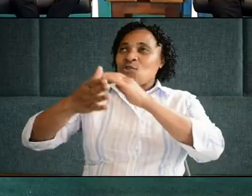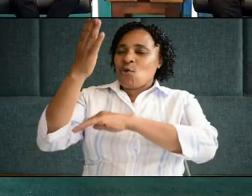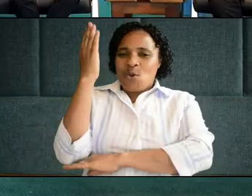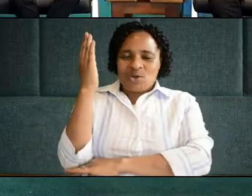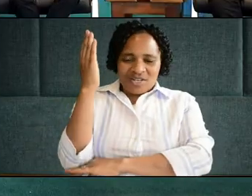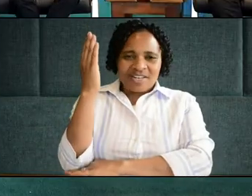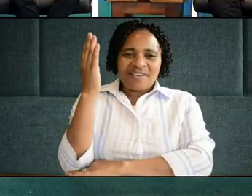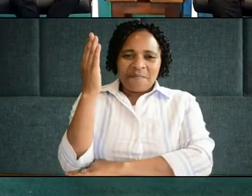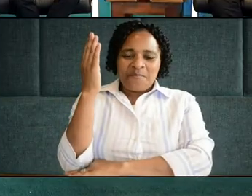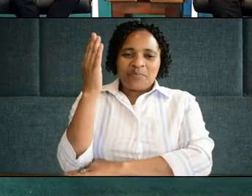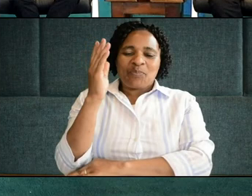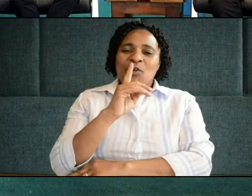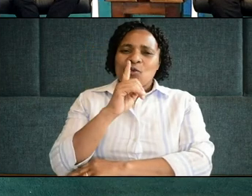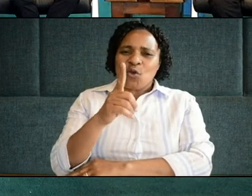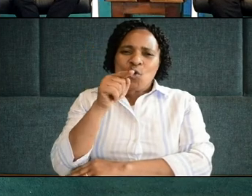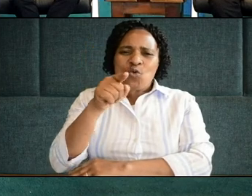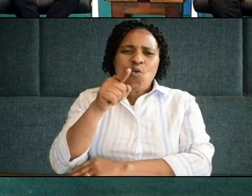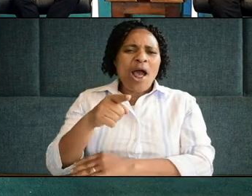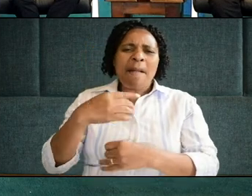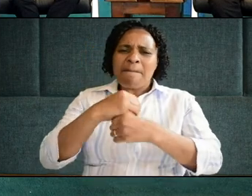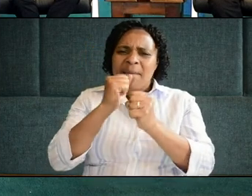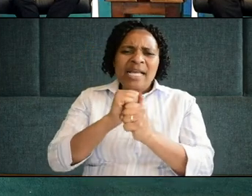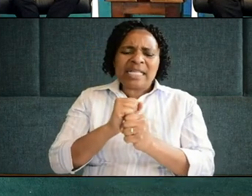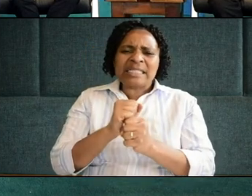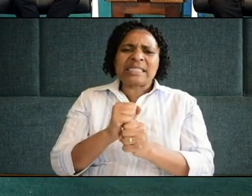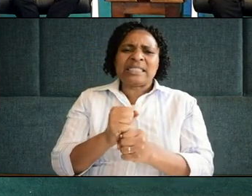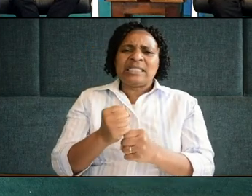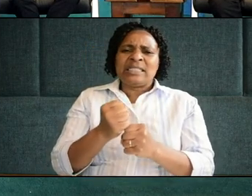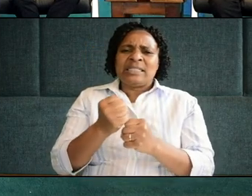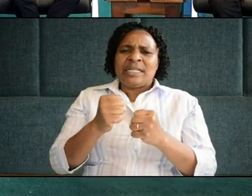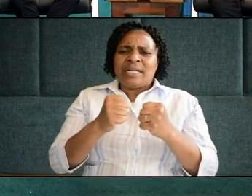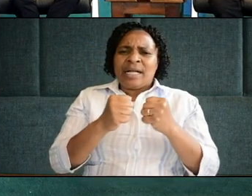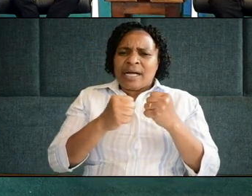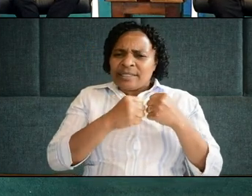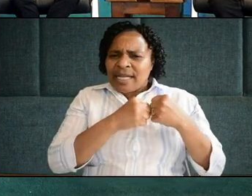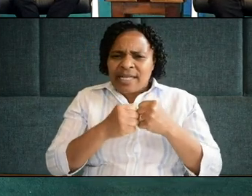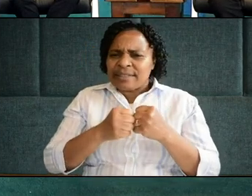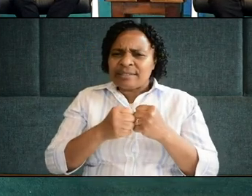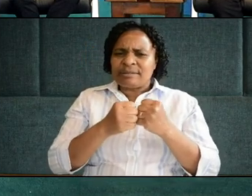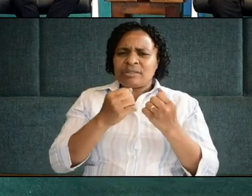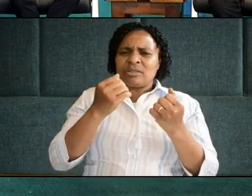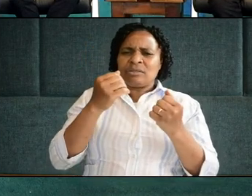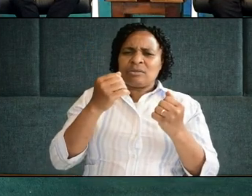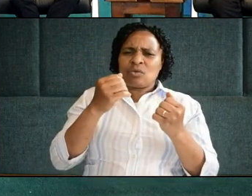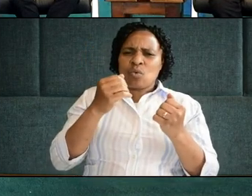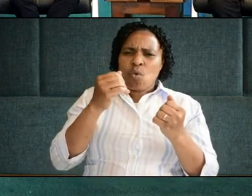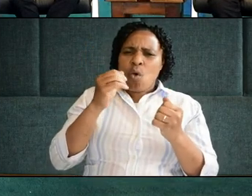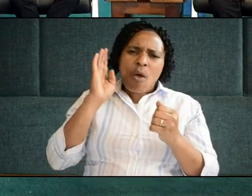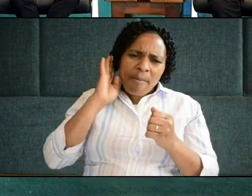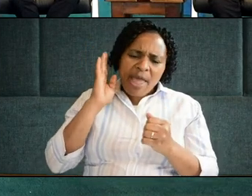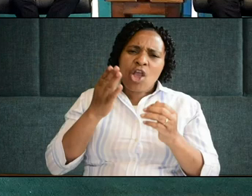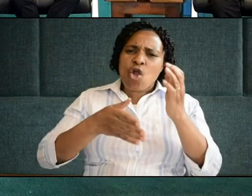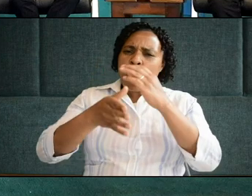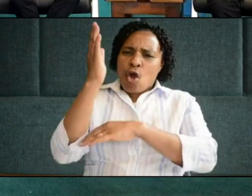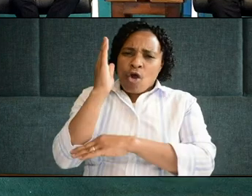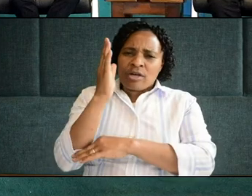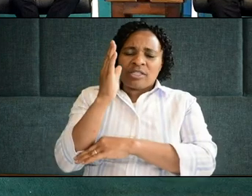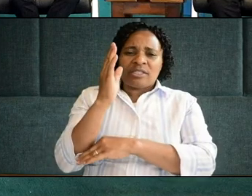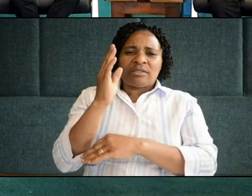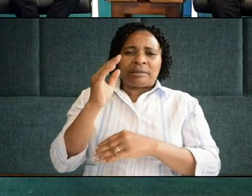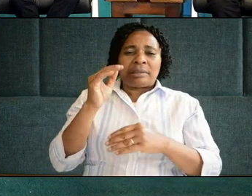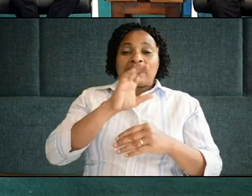Mm. So in other words, you are alluding that in our struggle to crucify flesh or in our struggle to obey God,